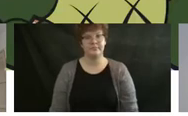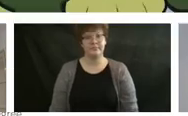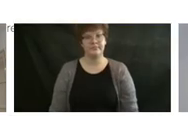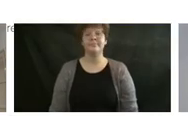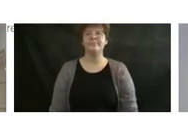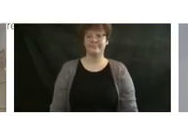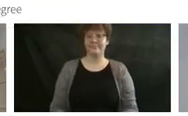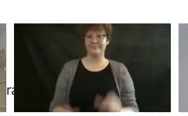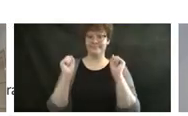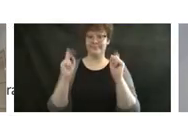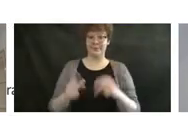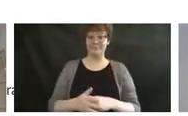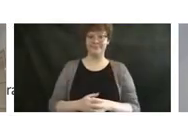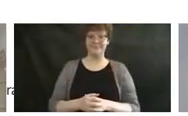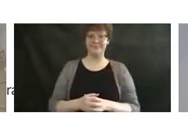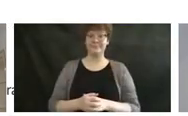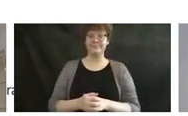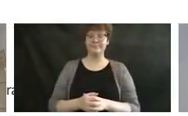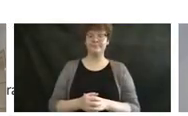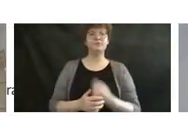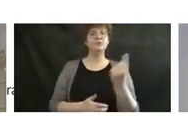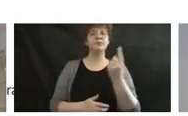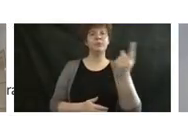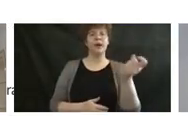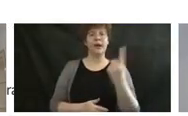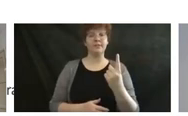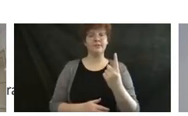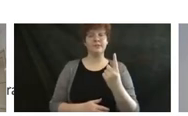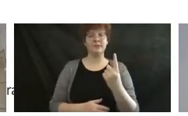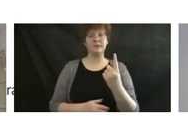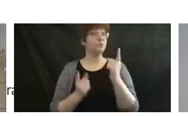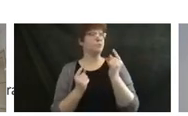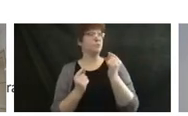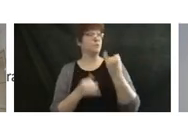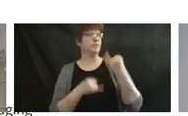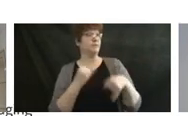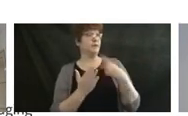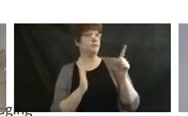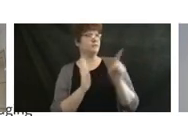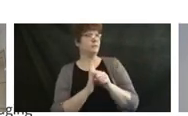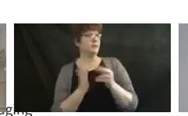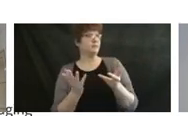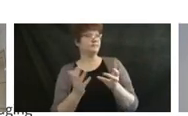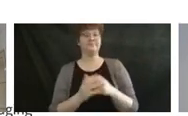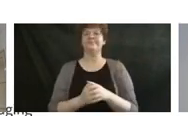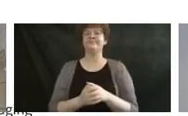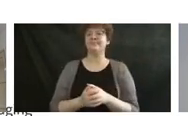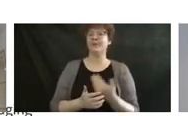Okay, so the question was asked, what are we going to do for the final assignment? You have an